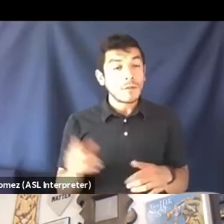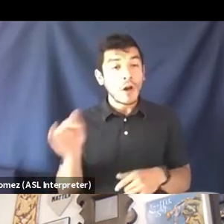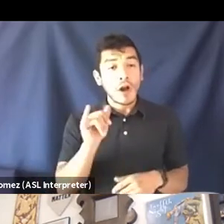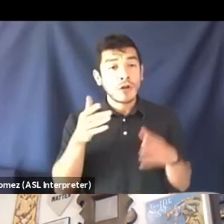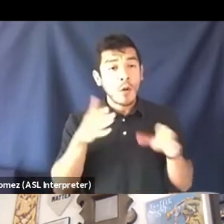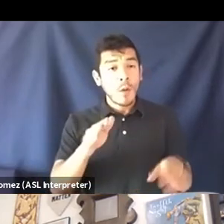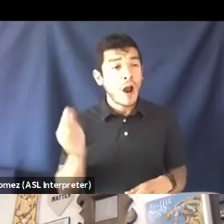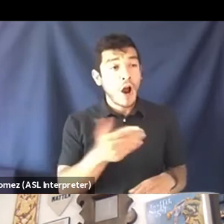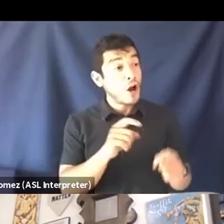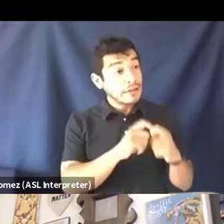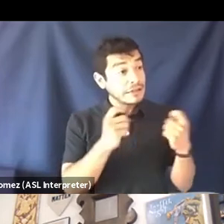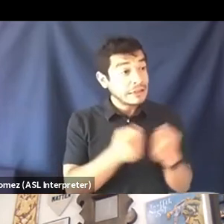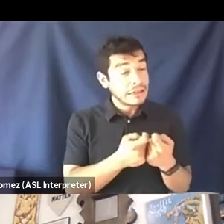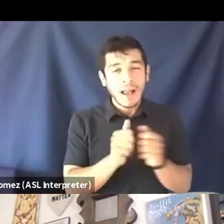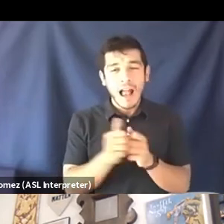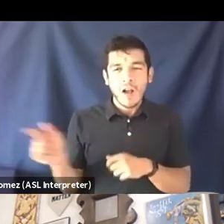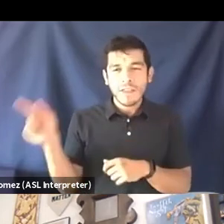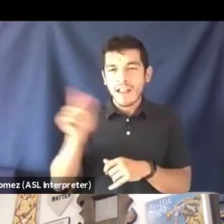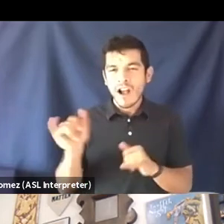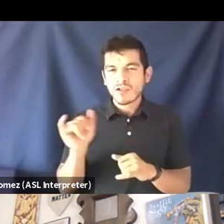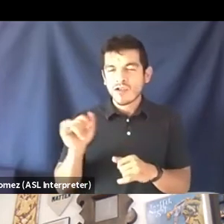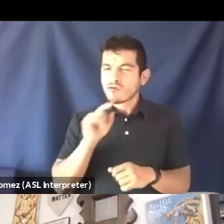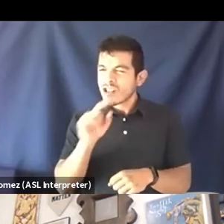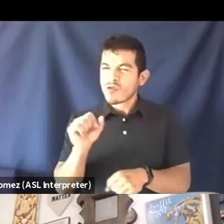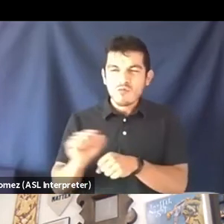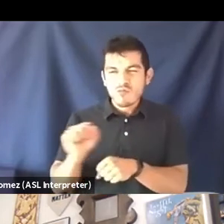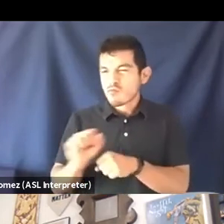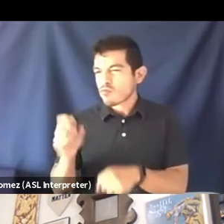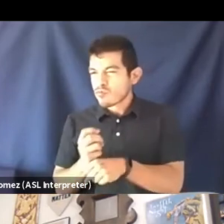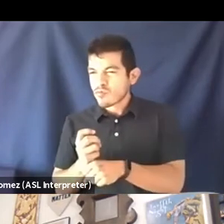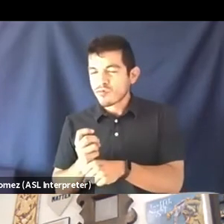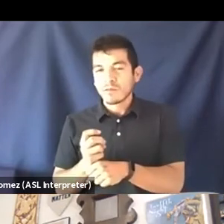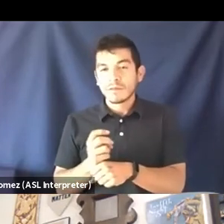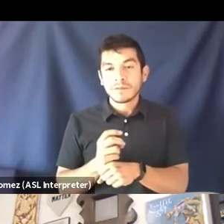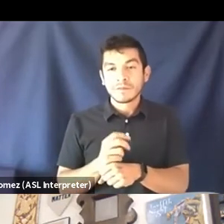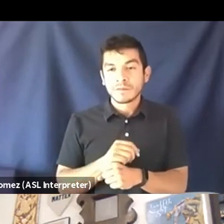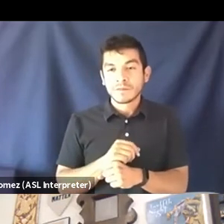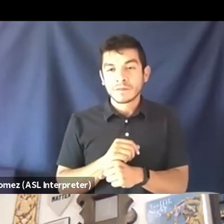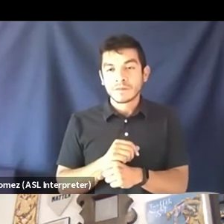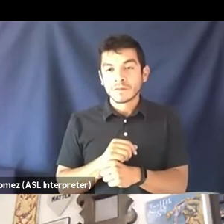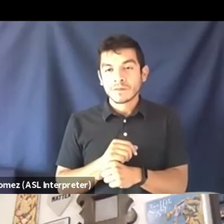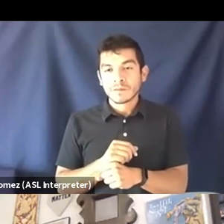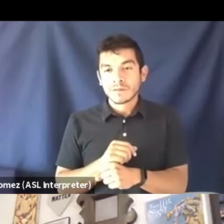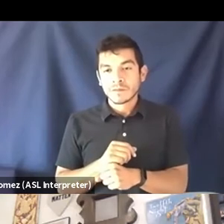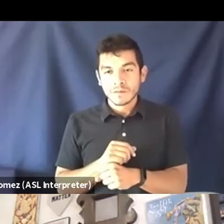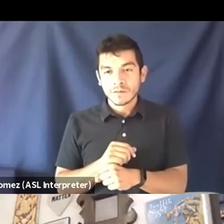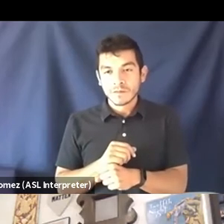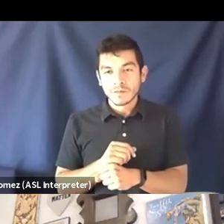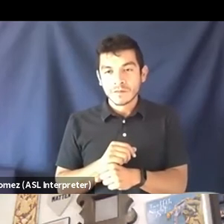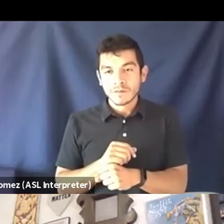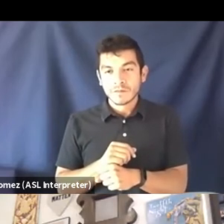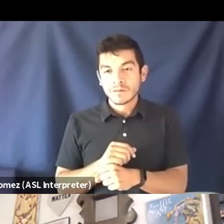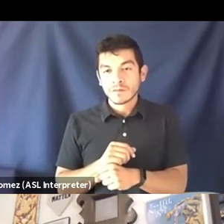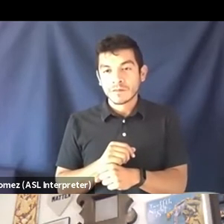our media team, how they've also been such like dynamic, just such a dynamic